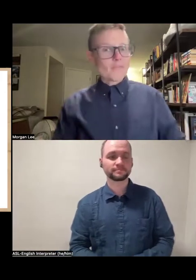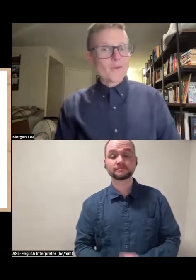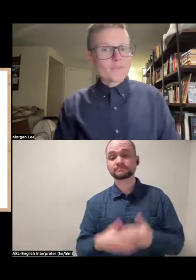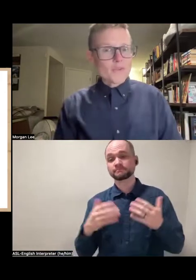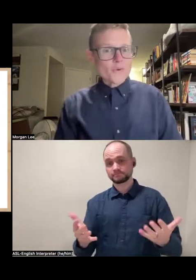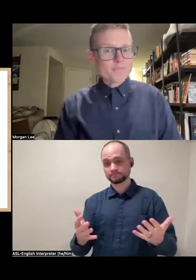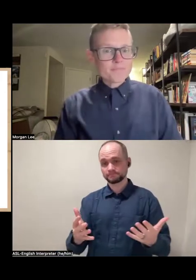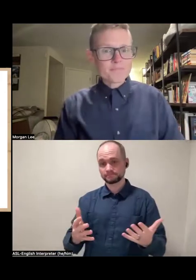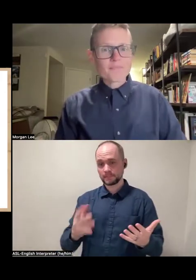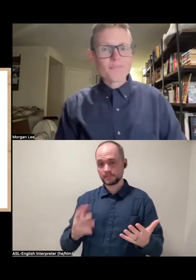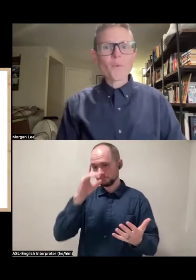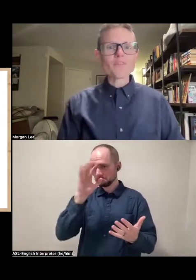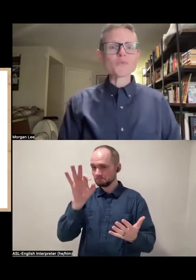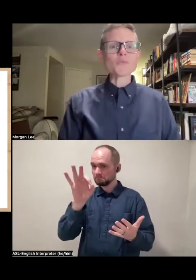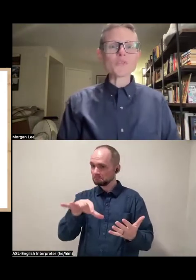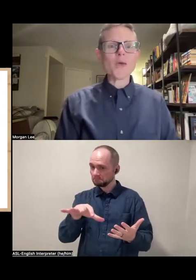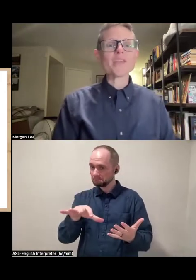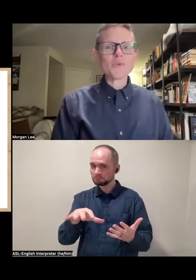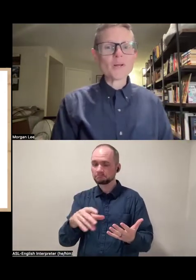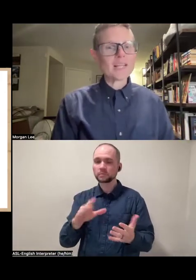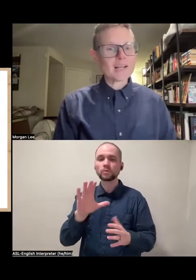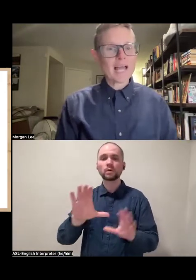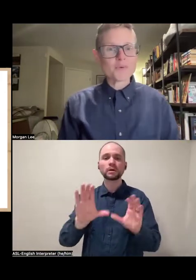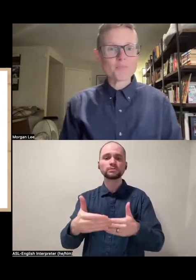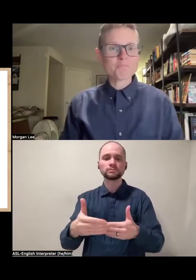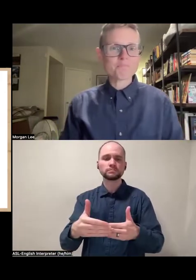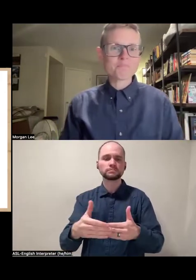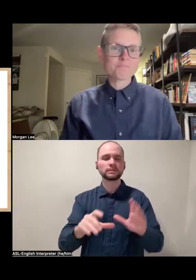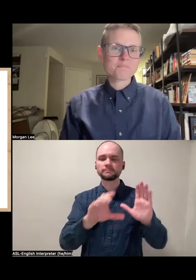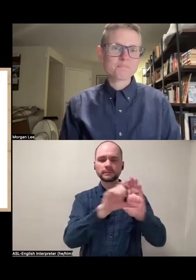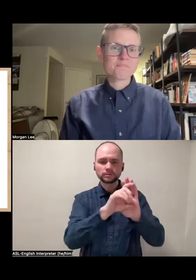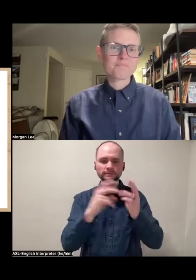So a thought for you, what visuals could you add to your classroom?